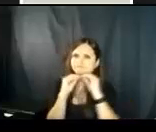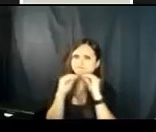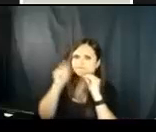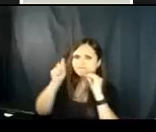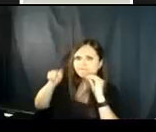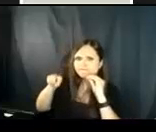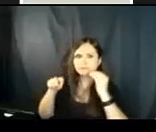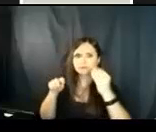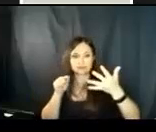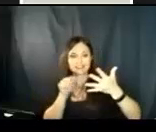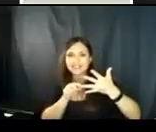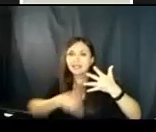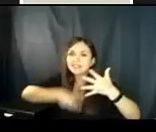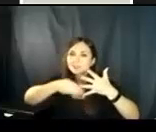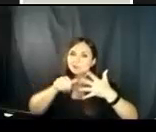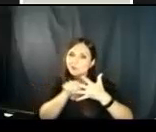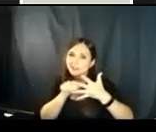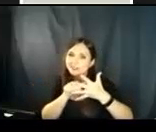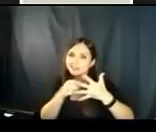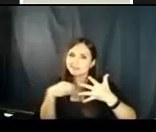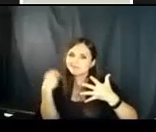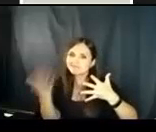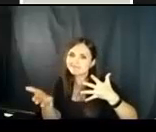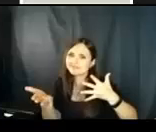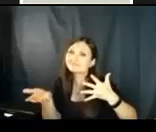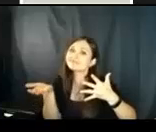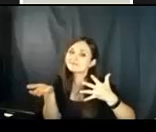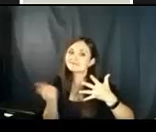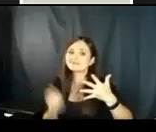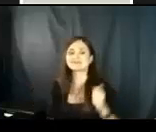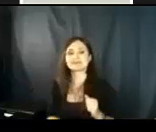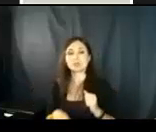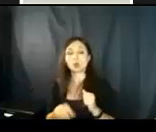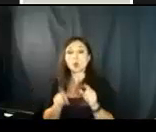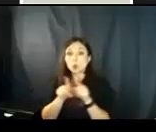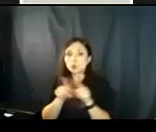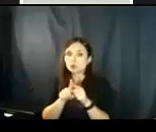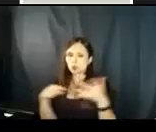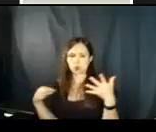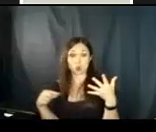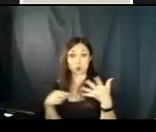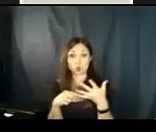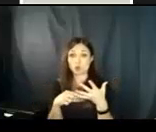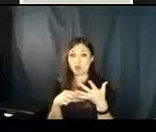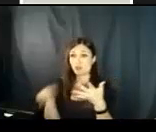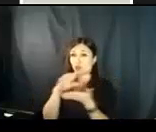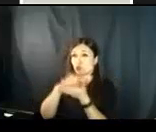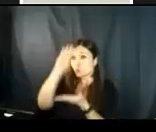here, and here is your additional practice. And for those students who got it and wanted